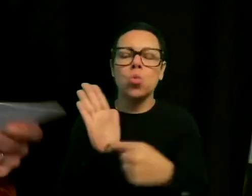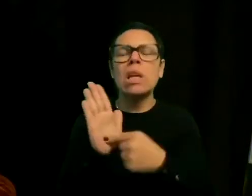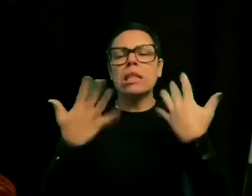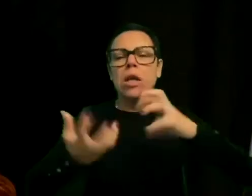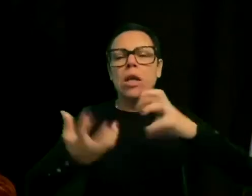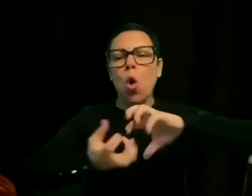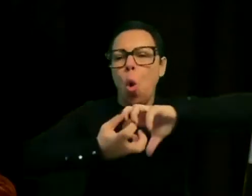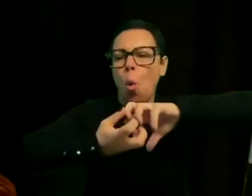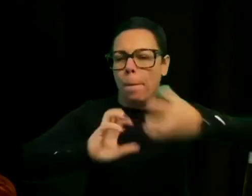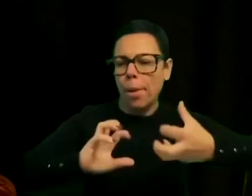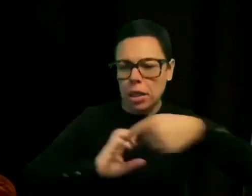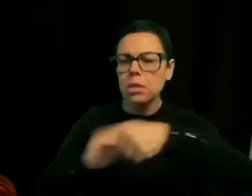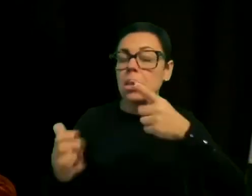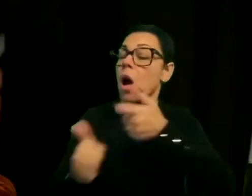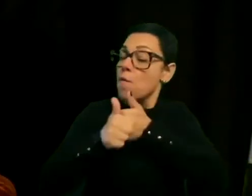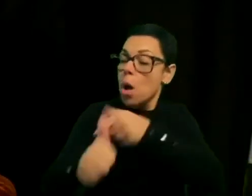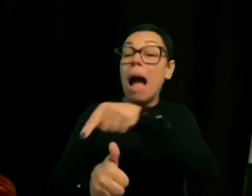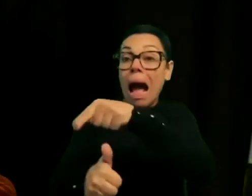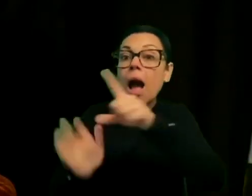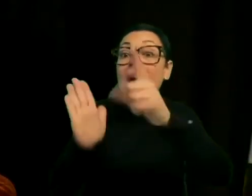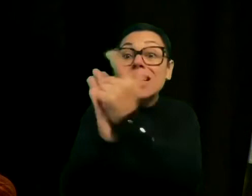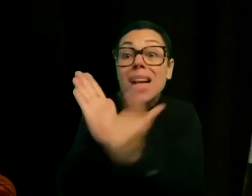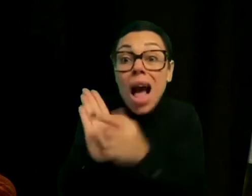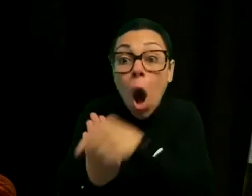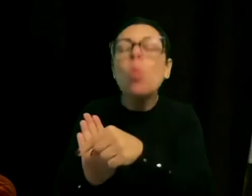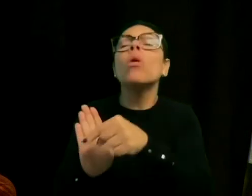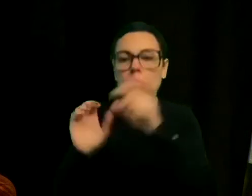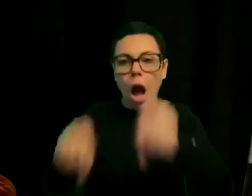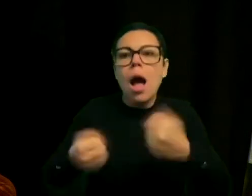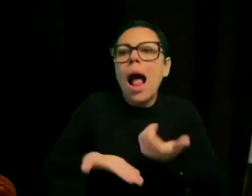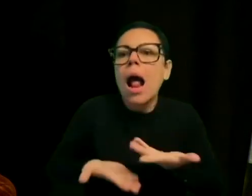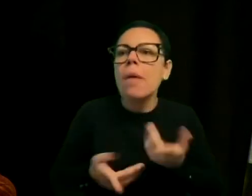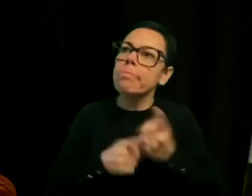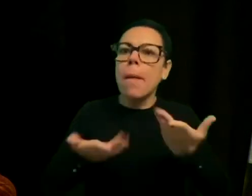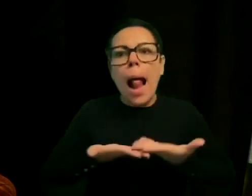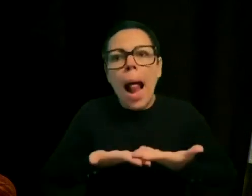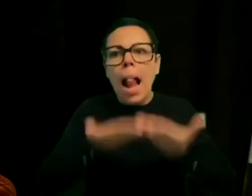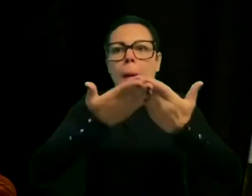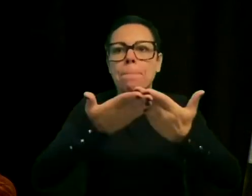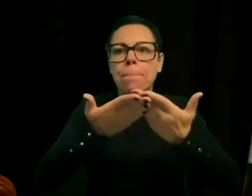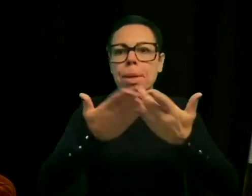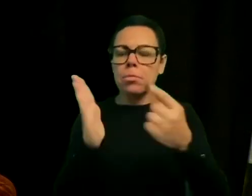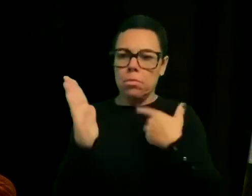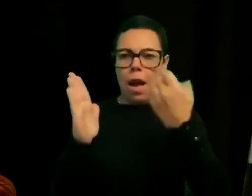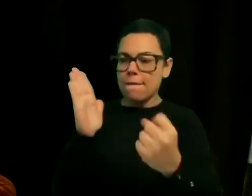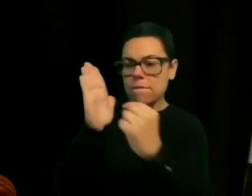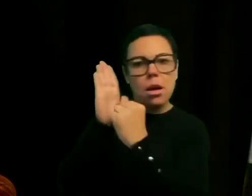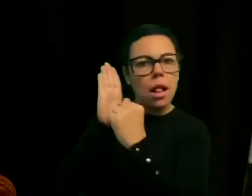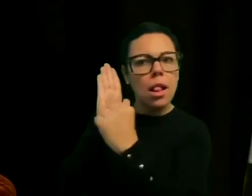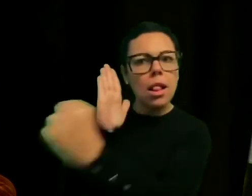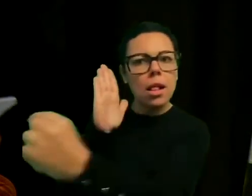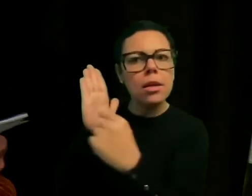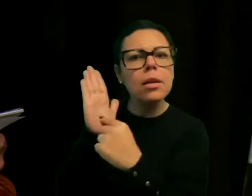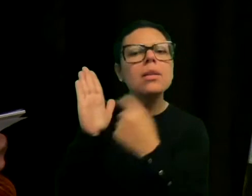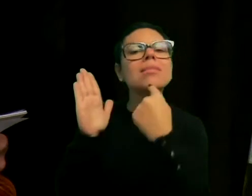in our federal law on gender mainstreaming, there's a specific clause that says that all public procurements have to integrate the